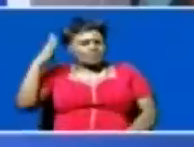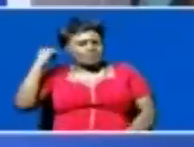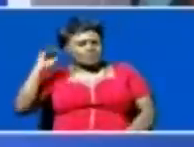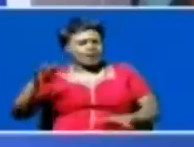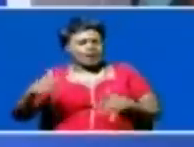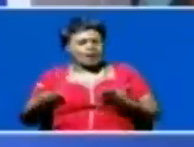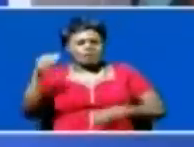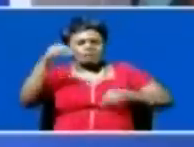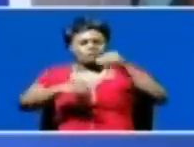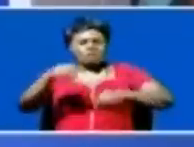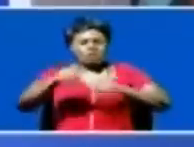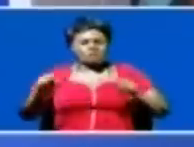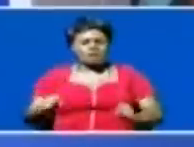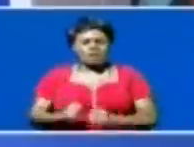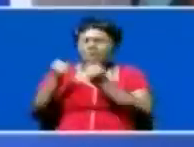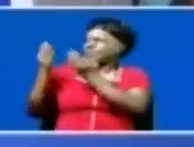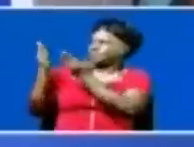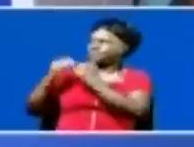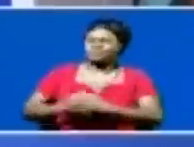that vote was conducted right now.